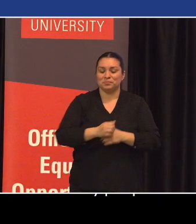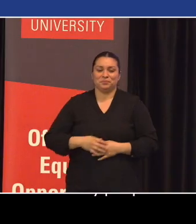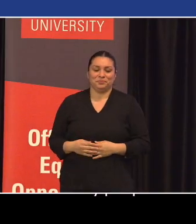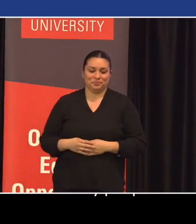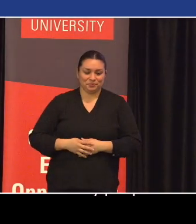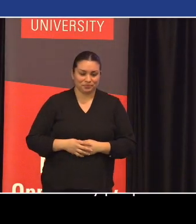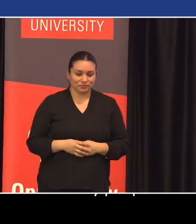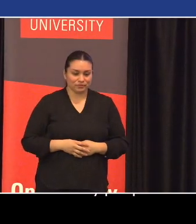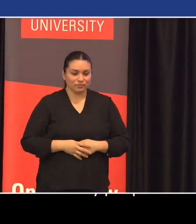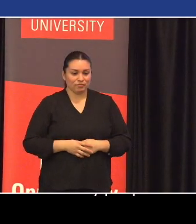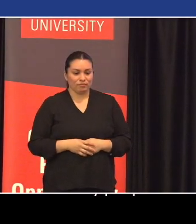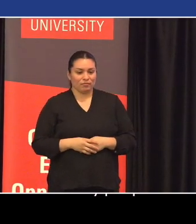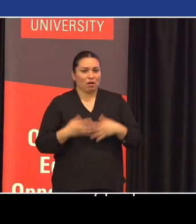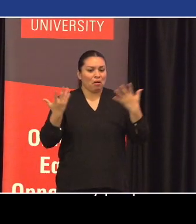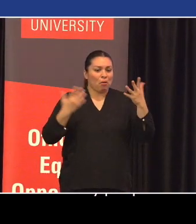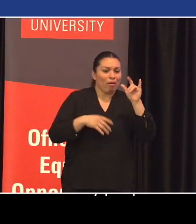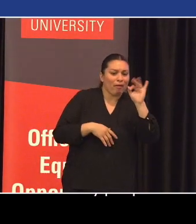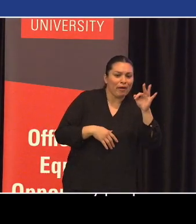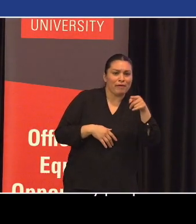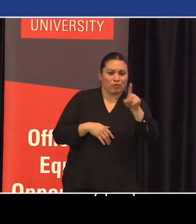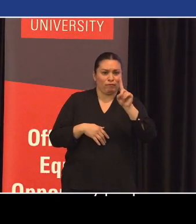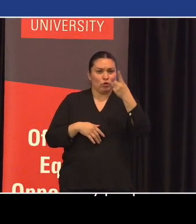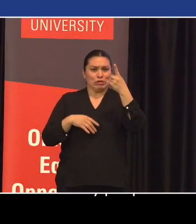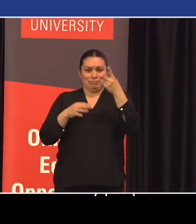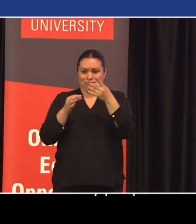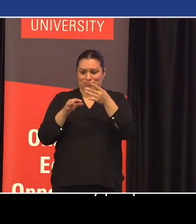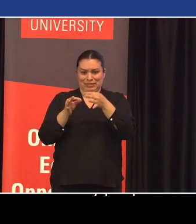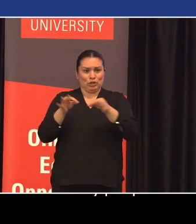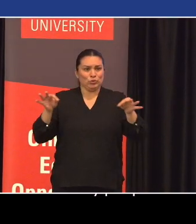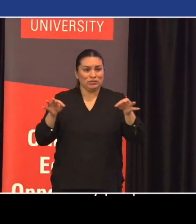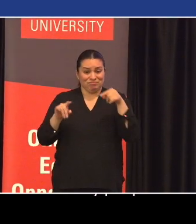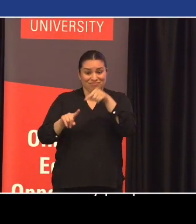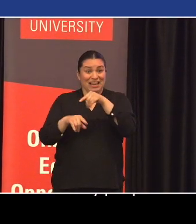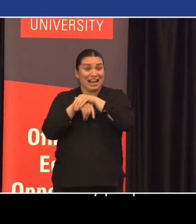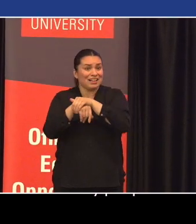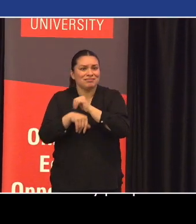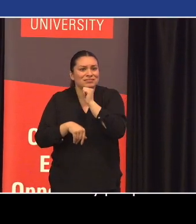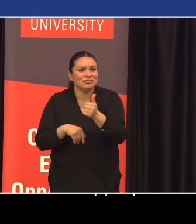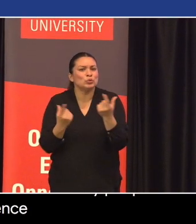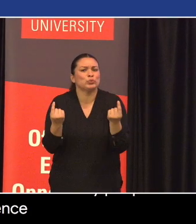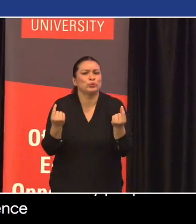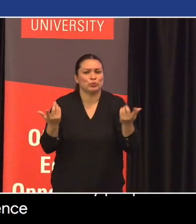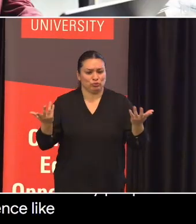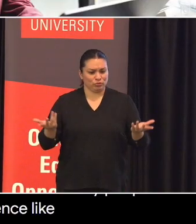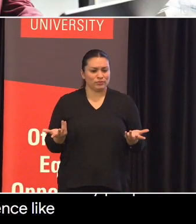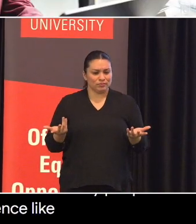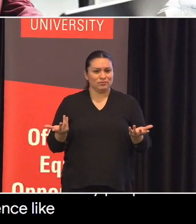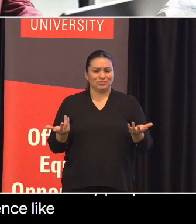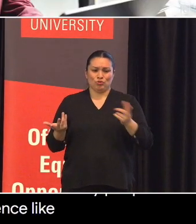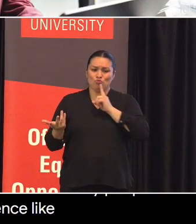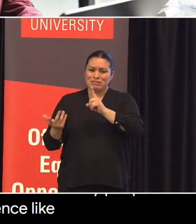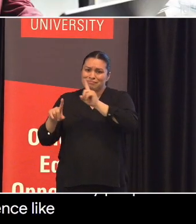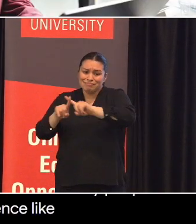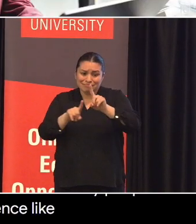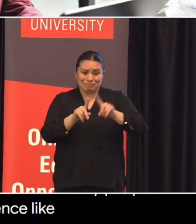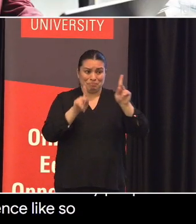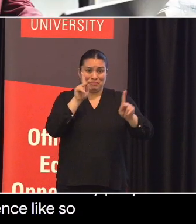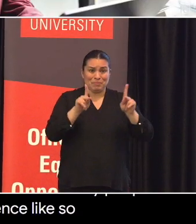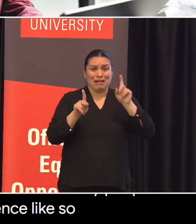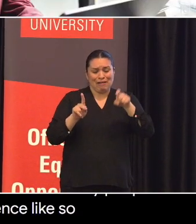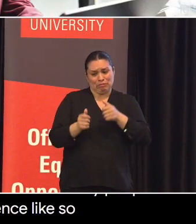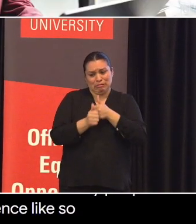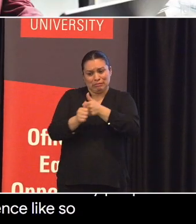captions on? Because it's helpful. So what's the user experience like?